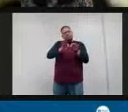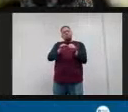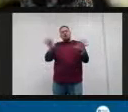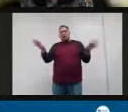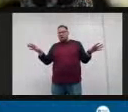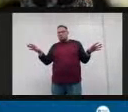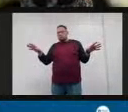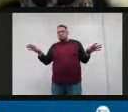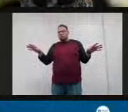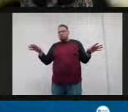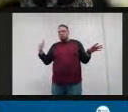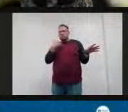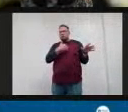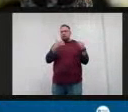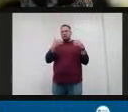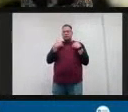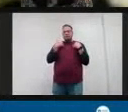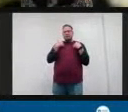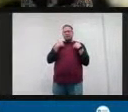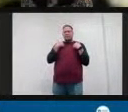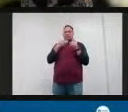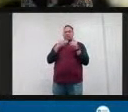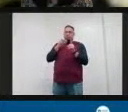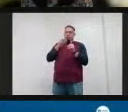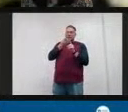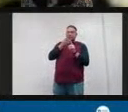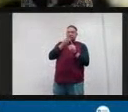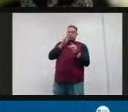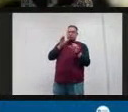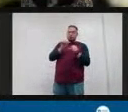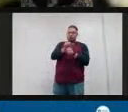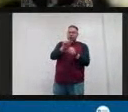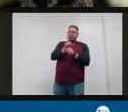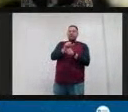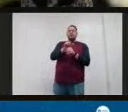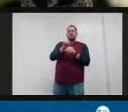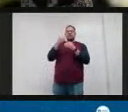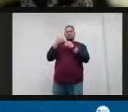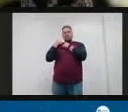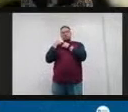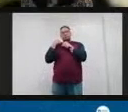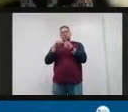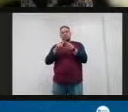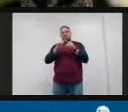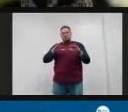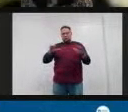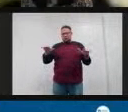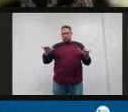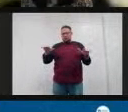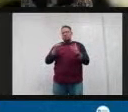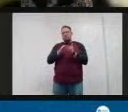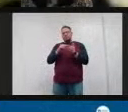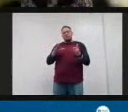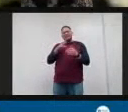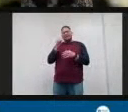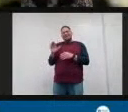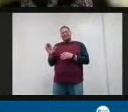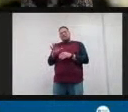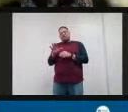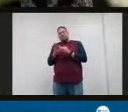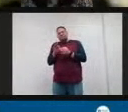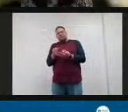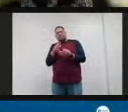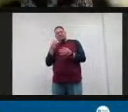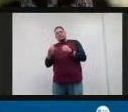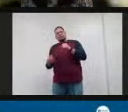have a primary fiduciary duty towards all our children and students and their families and